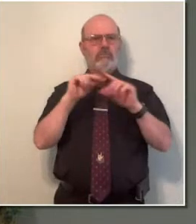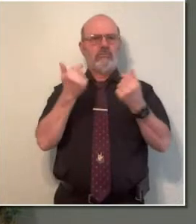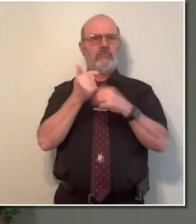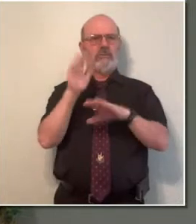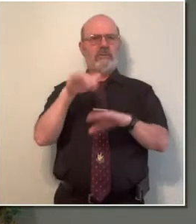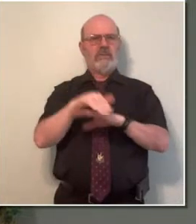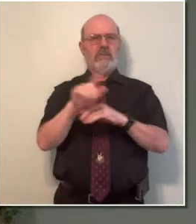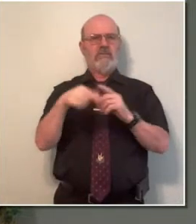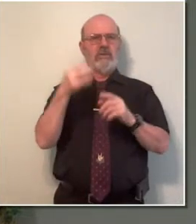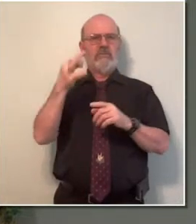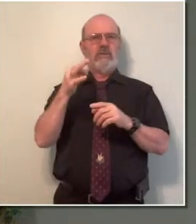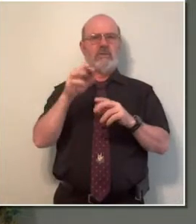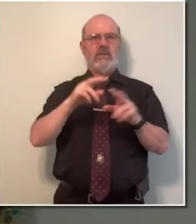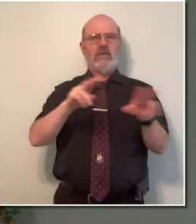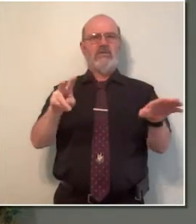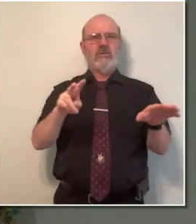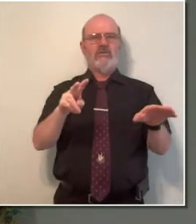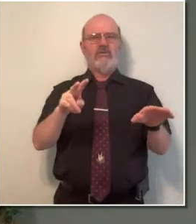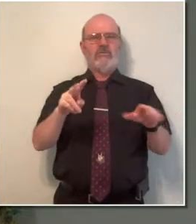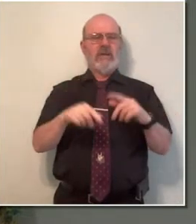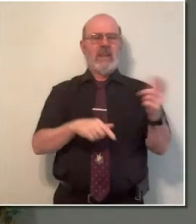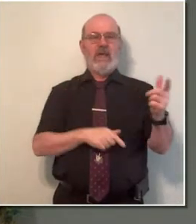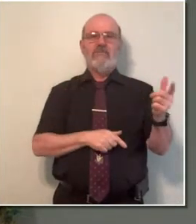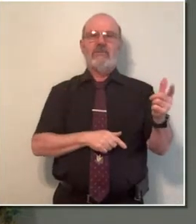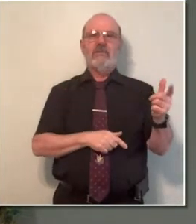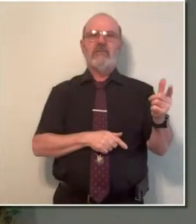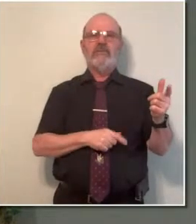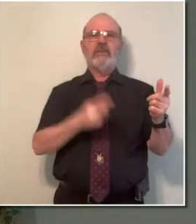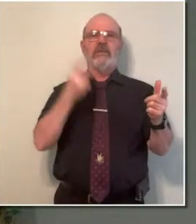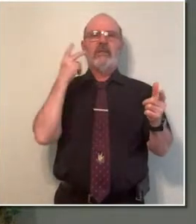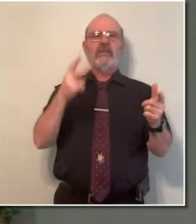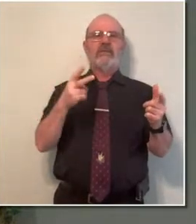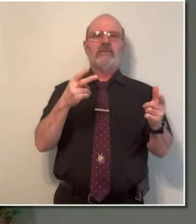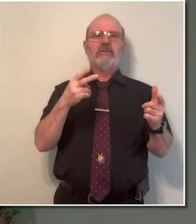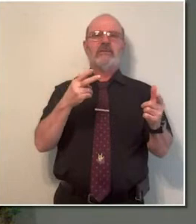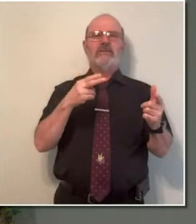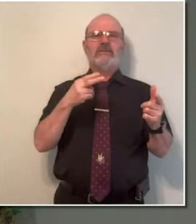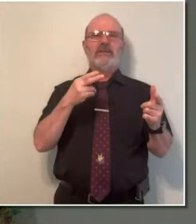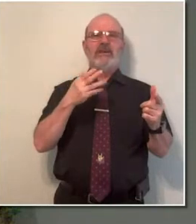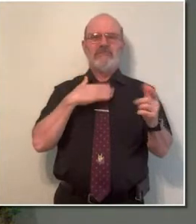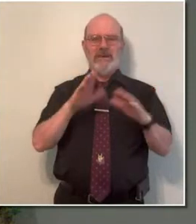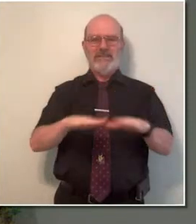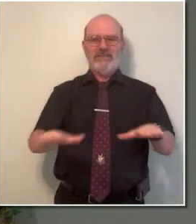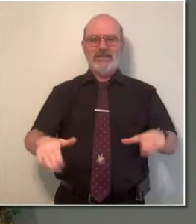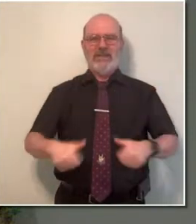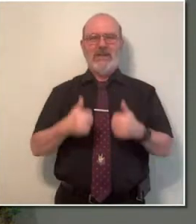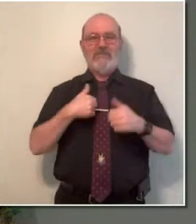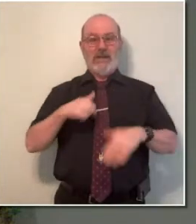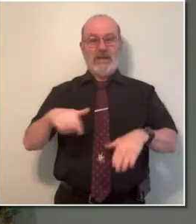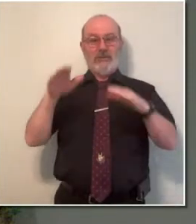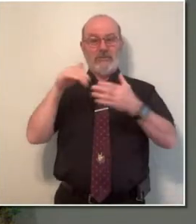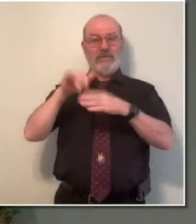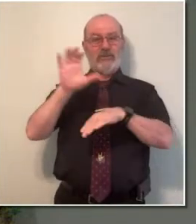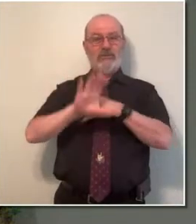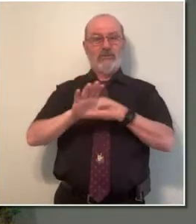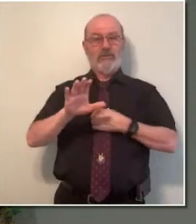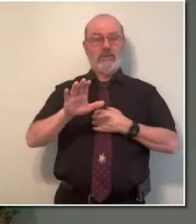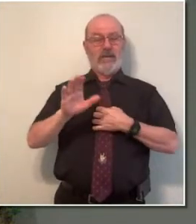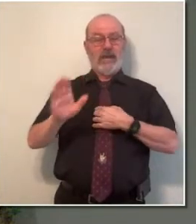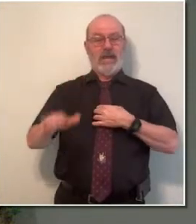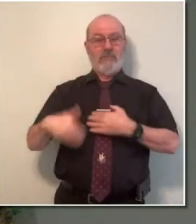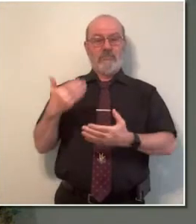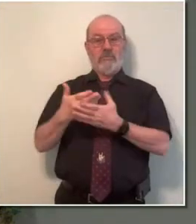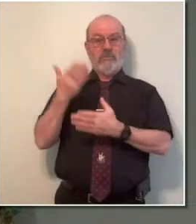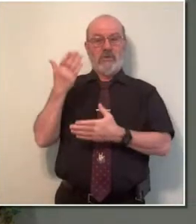preached, and I looked over here to my left and I saw my childhood. And see, I grew up in that church. I was born there and was